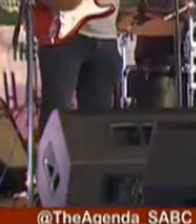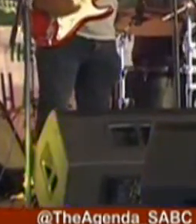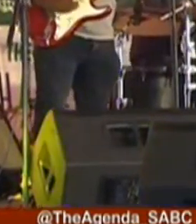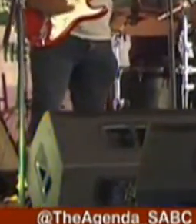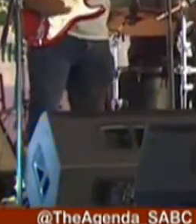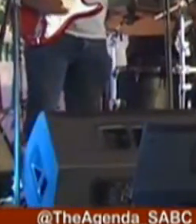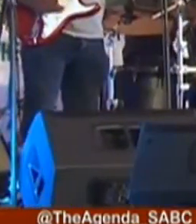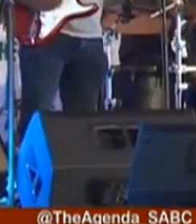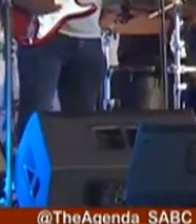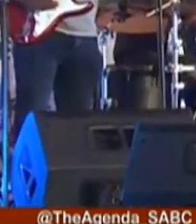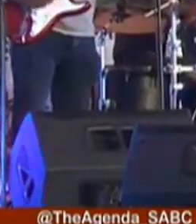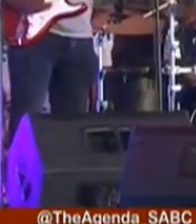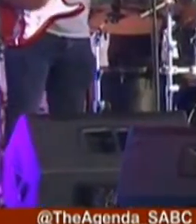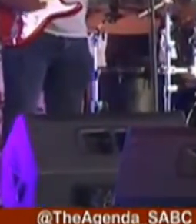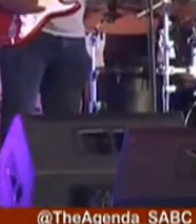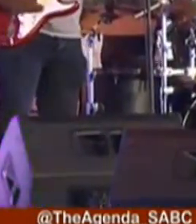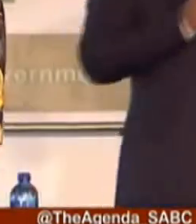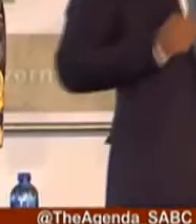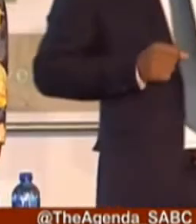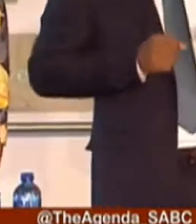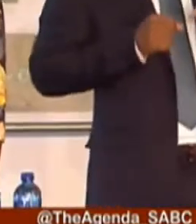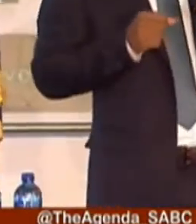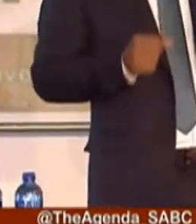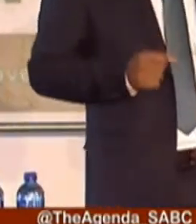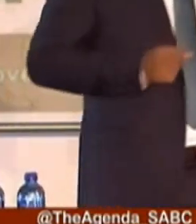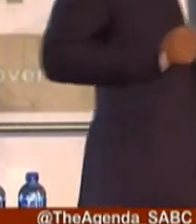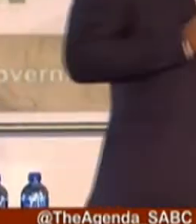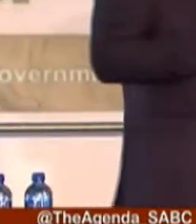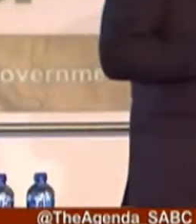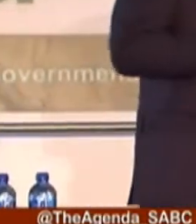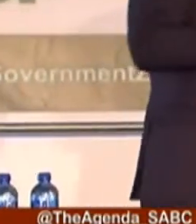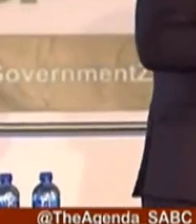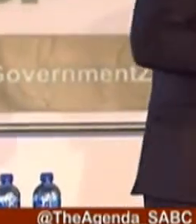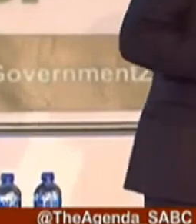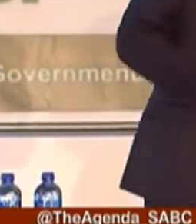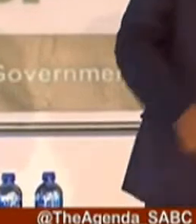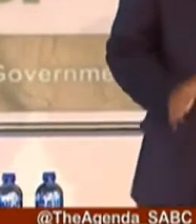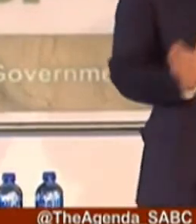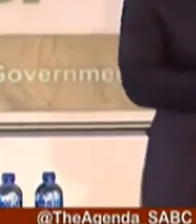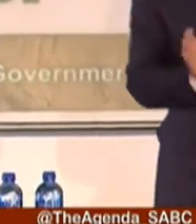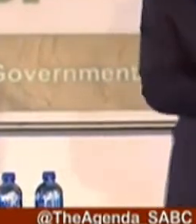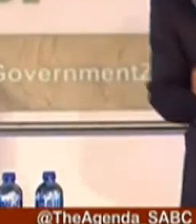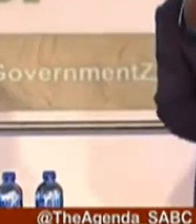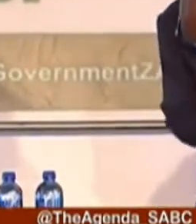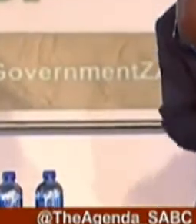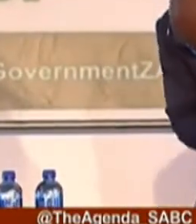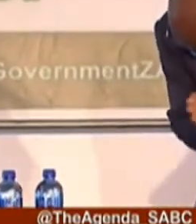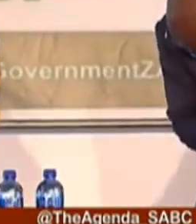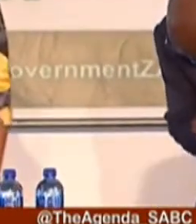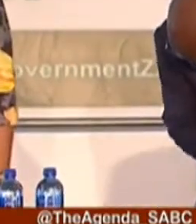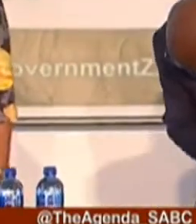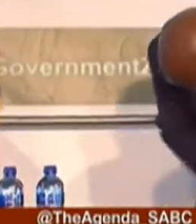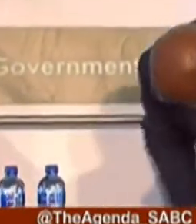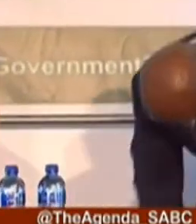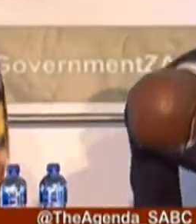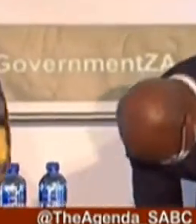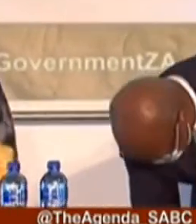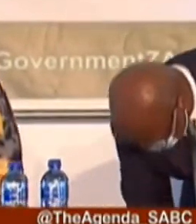on these Freedom Day celebrations. Let's take you back there. Yes. Thank you, Samito. Thank